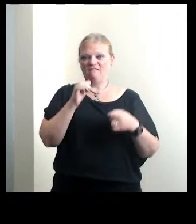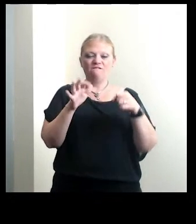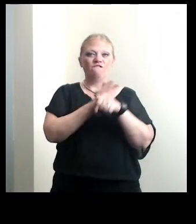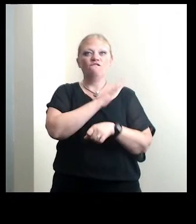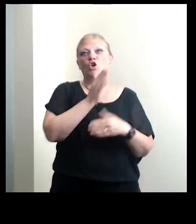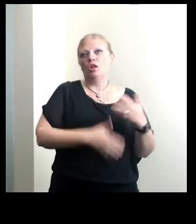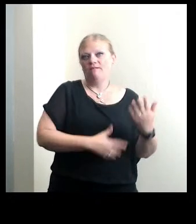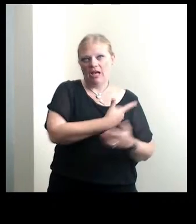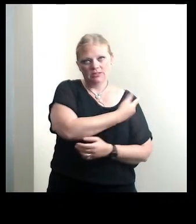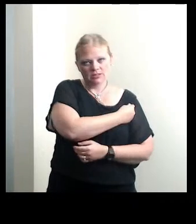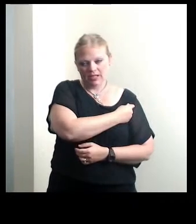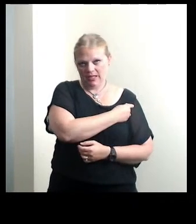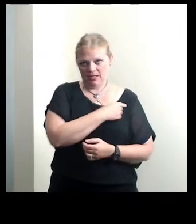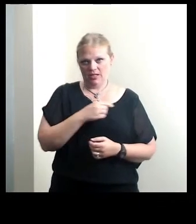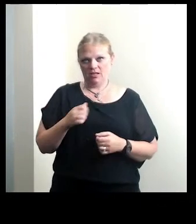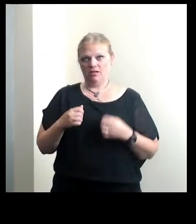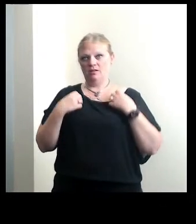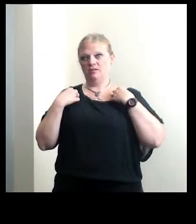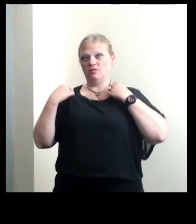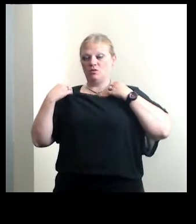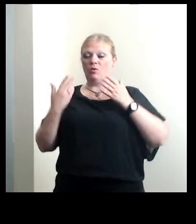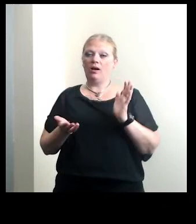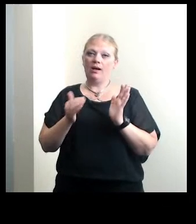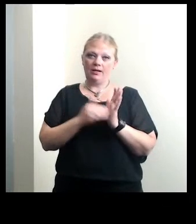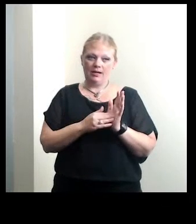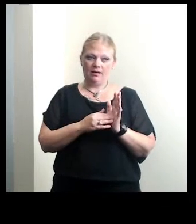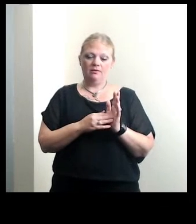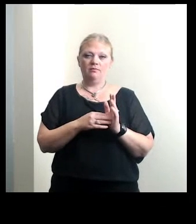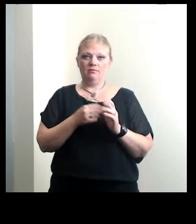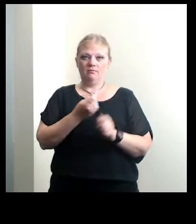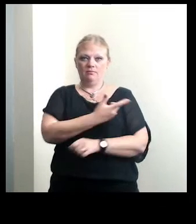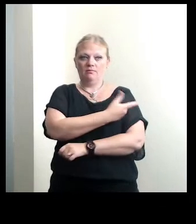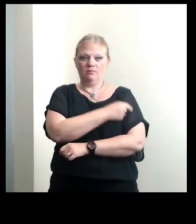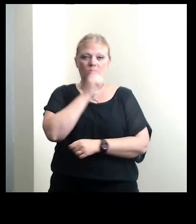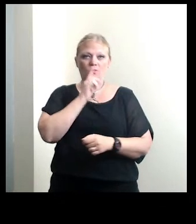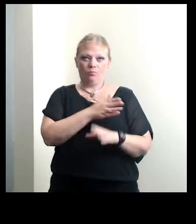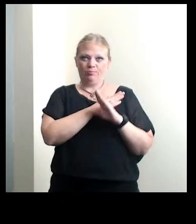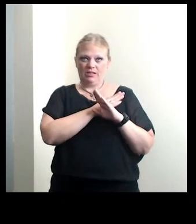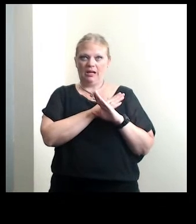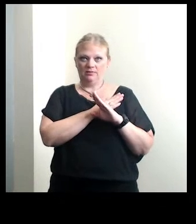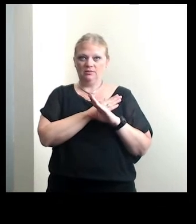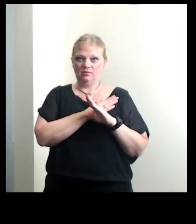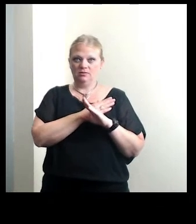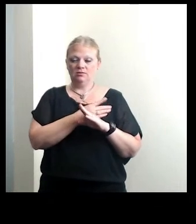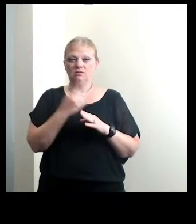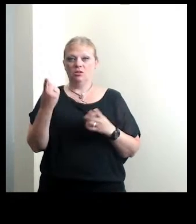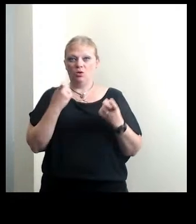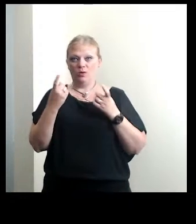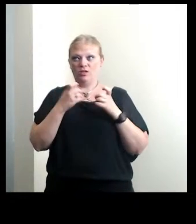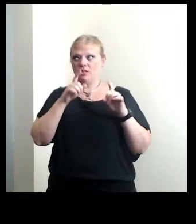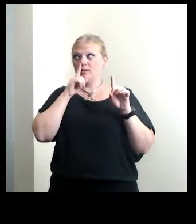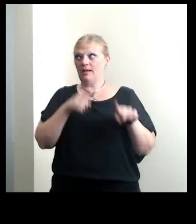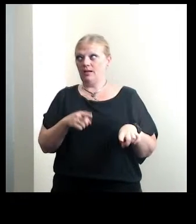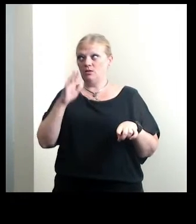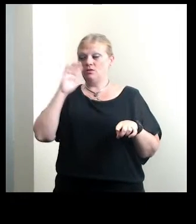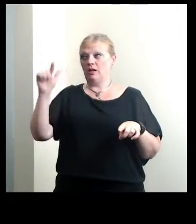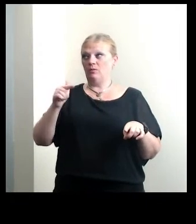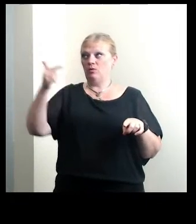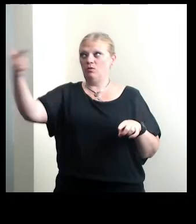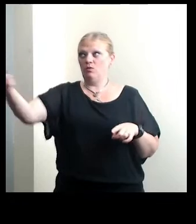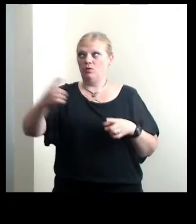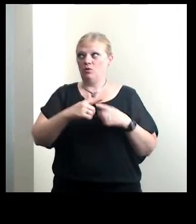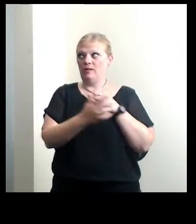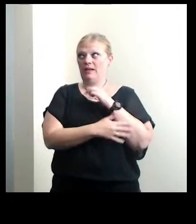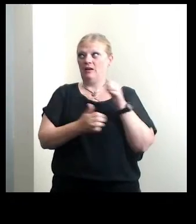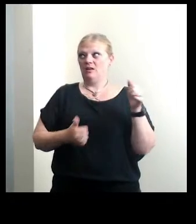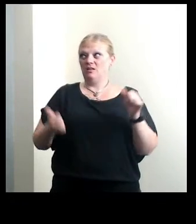again, COVID-19 vaccine is very protective. So questions and answers, I'm going to turn over to the county